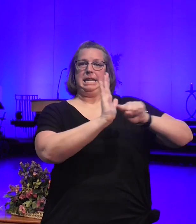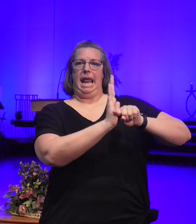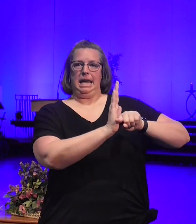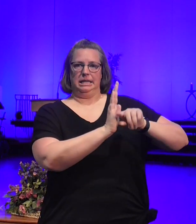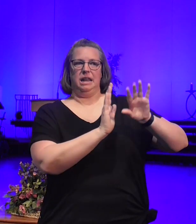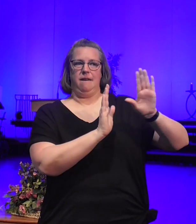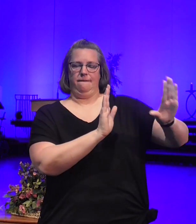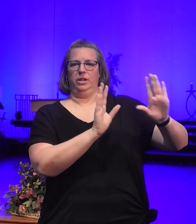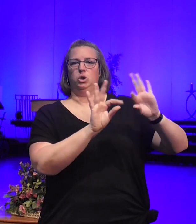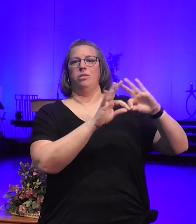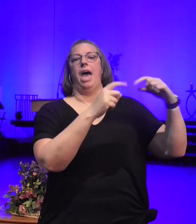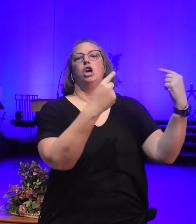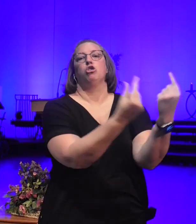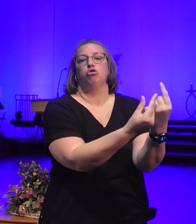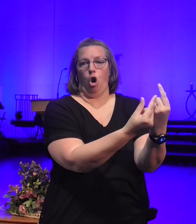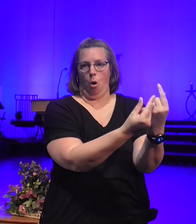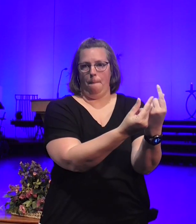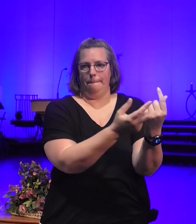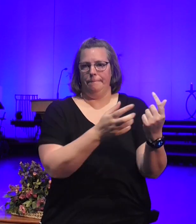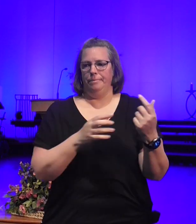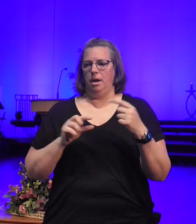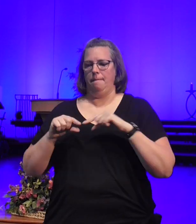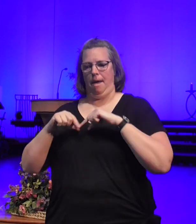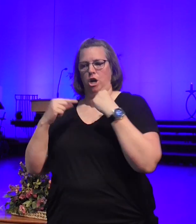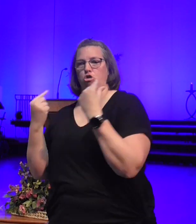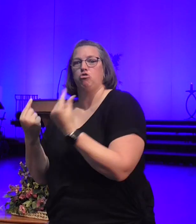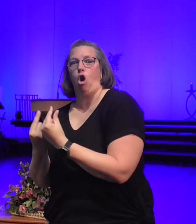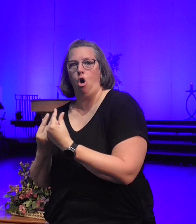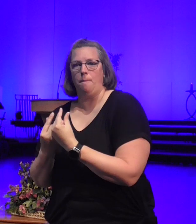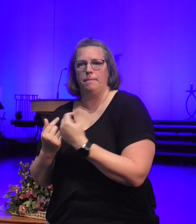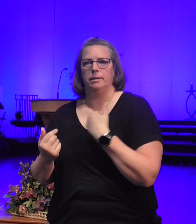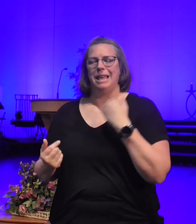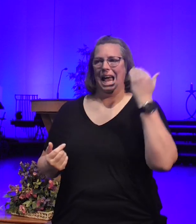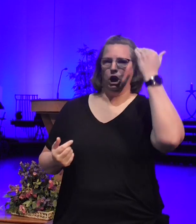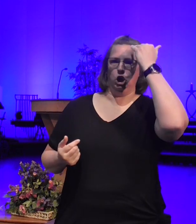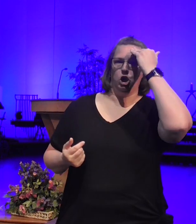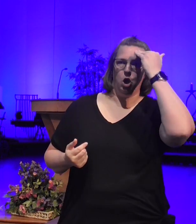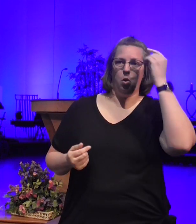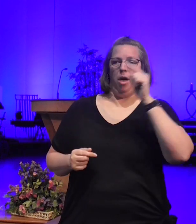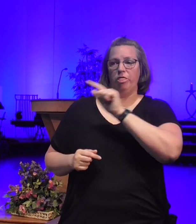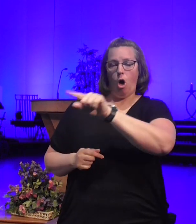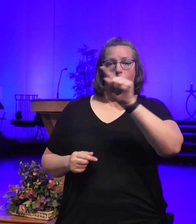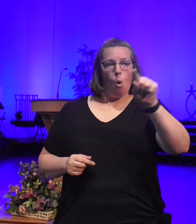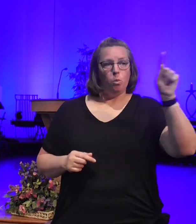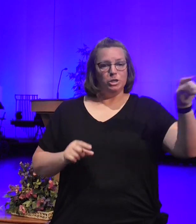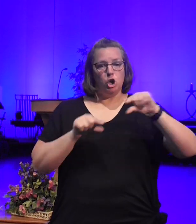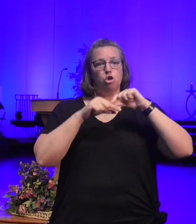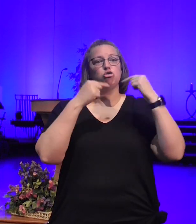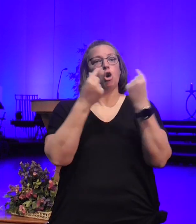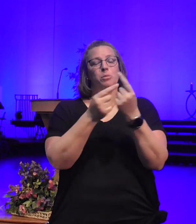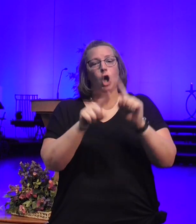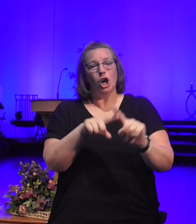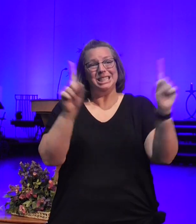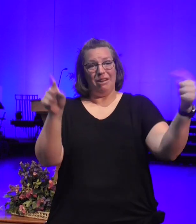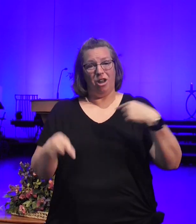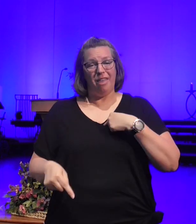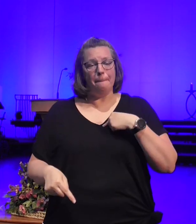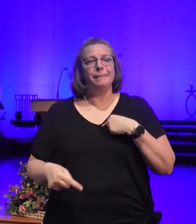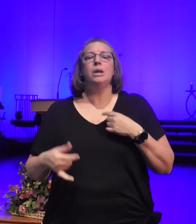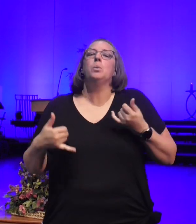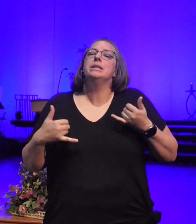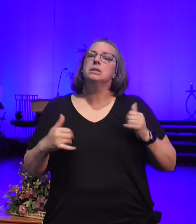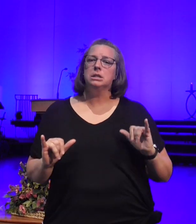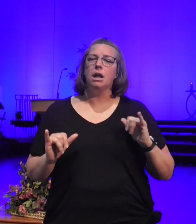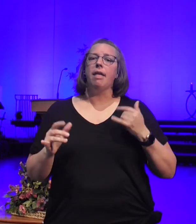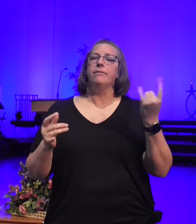unlike your own, which is very different. That Mr. Davis said, I knew that even though those groups were different than me, we had something in common.